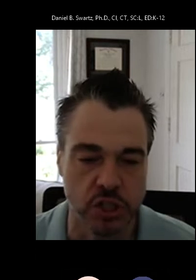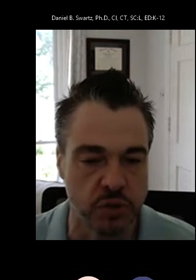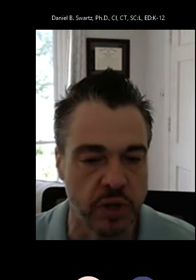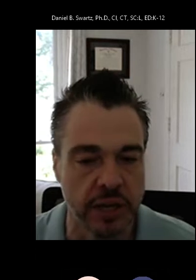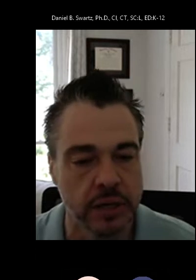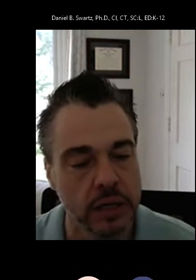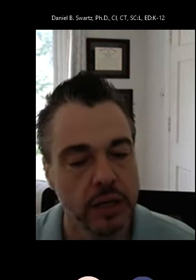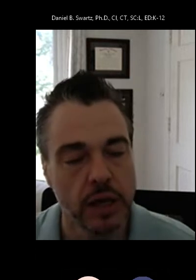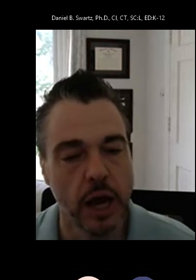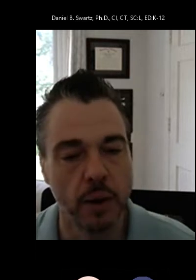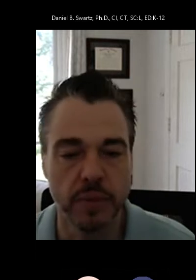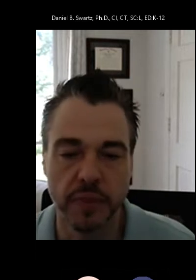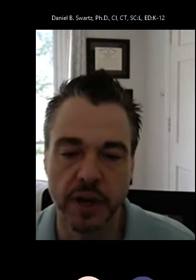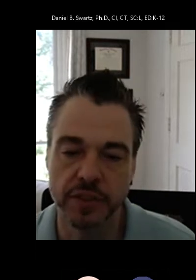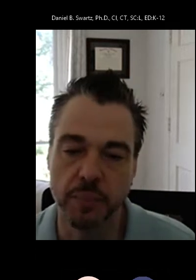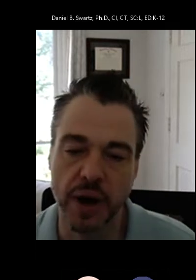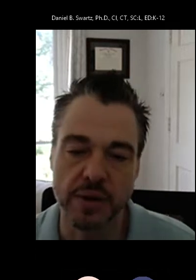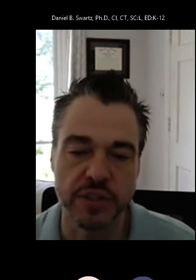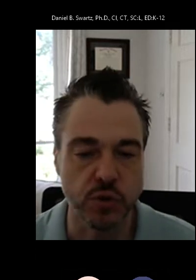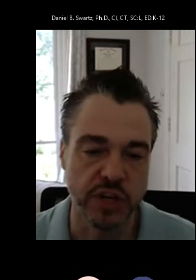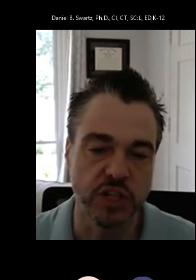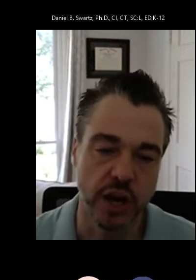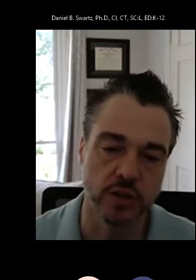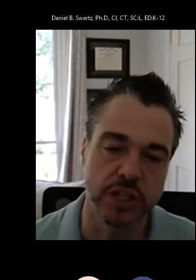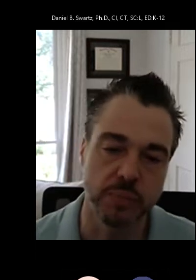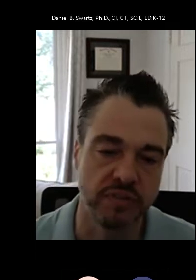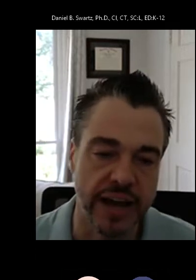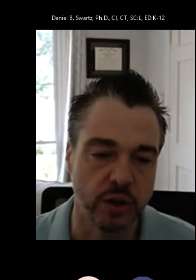get into in just a minute. There at the bottom